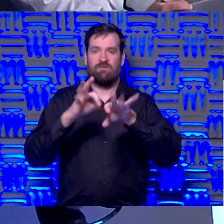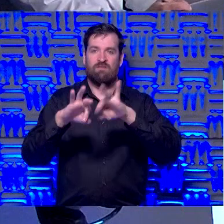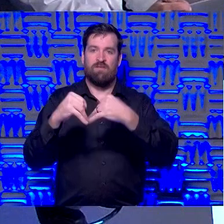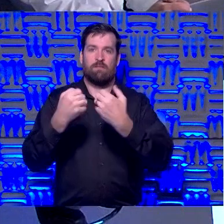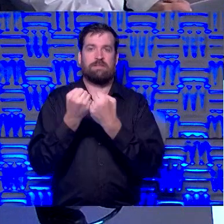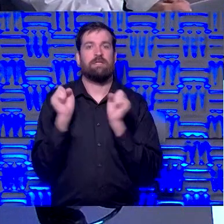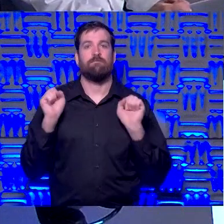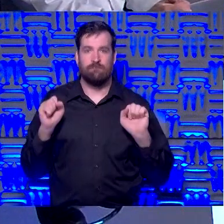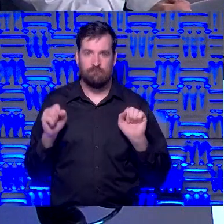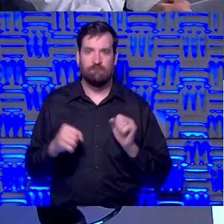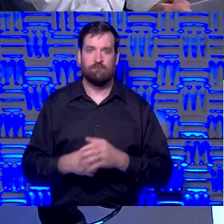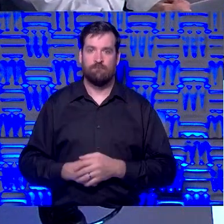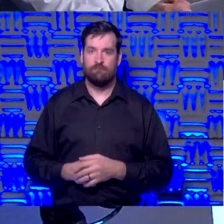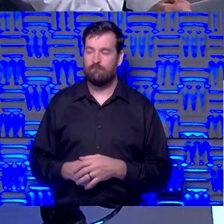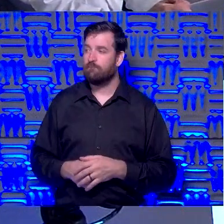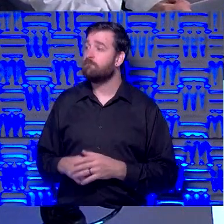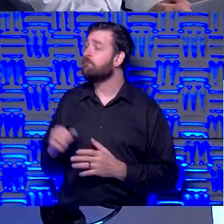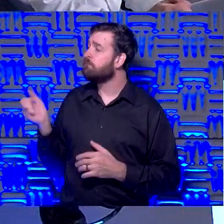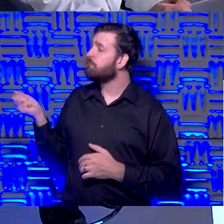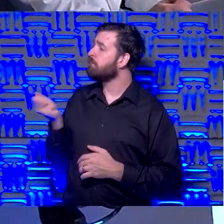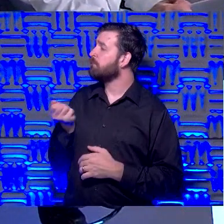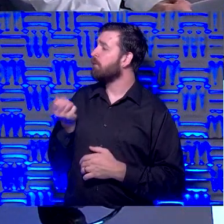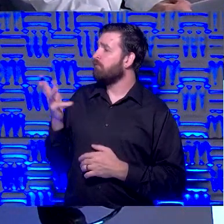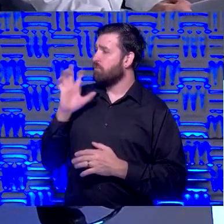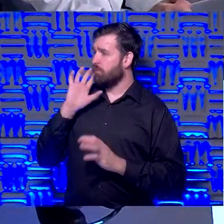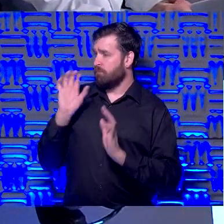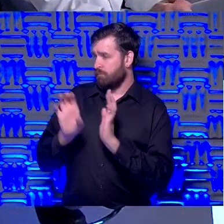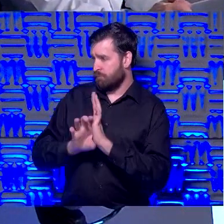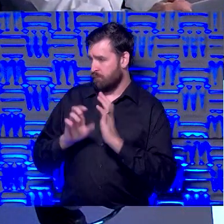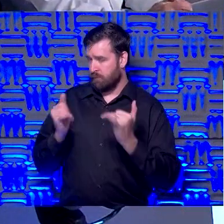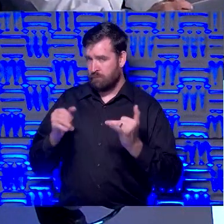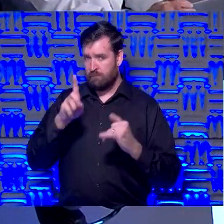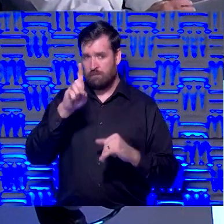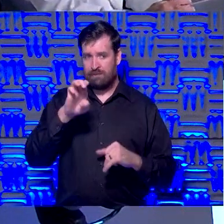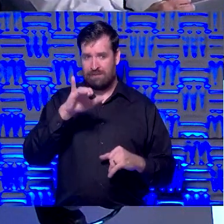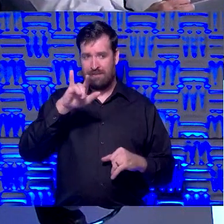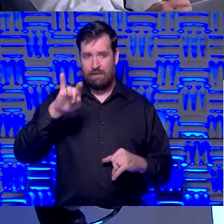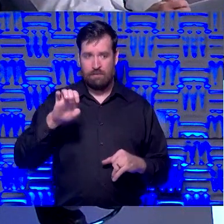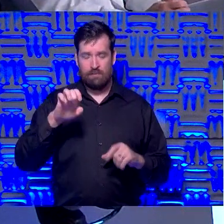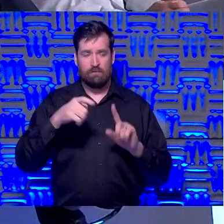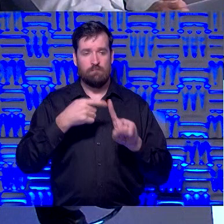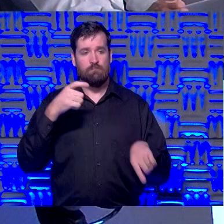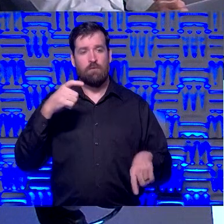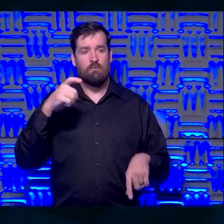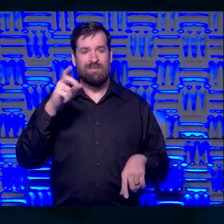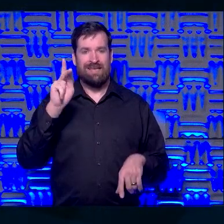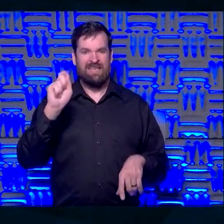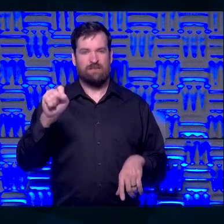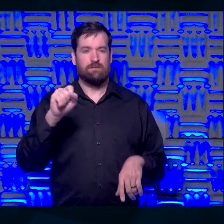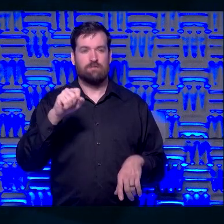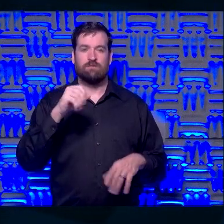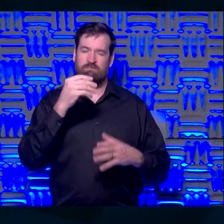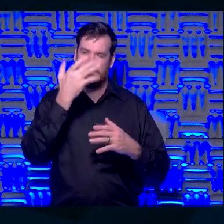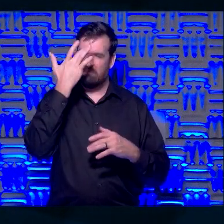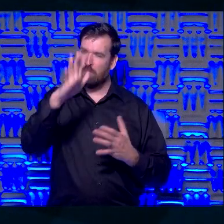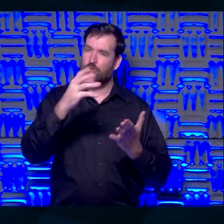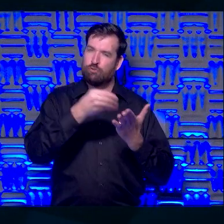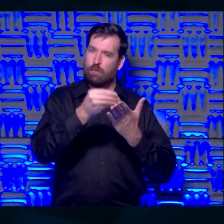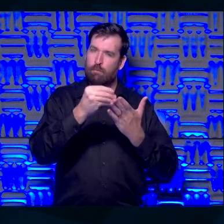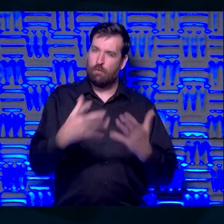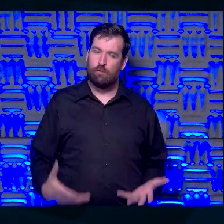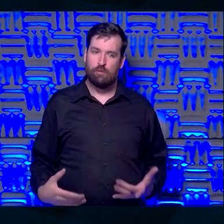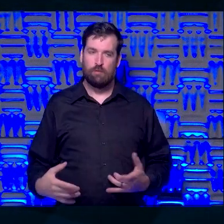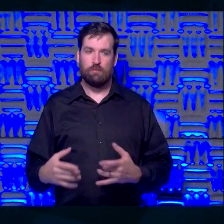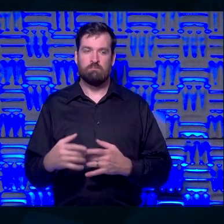safe. A couple of photos today. Debbie from Iola, Kansas is a smart shopper and has made a